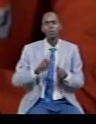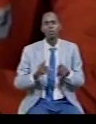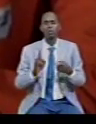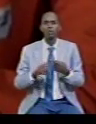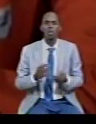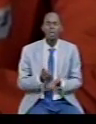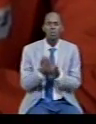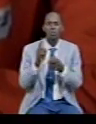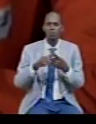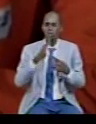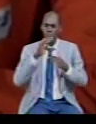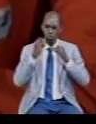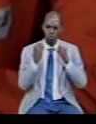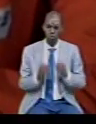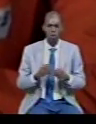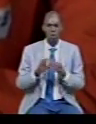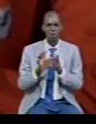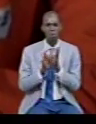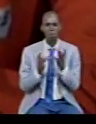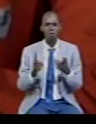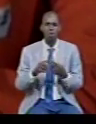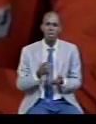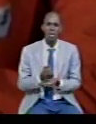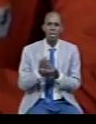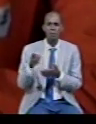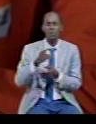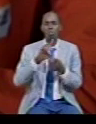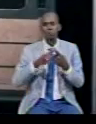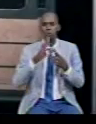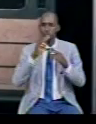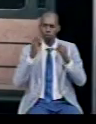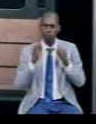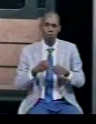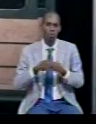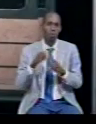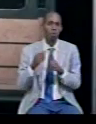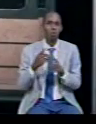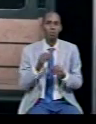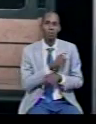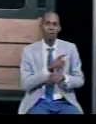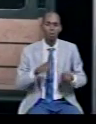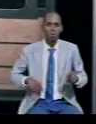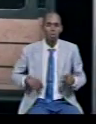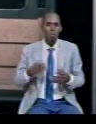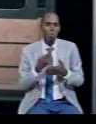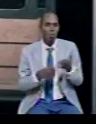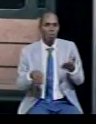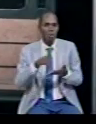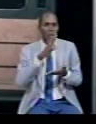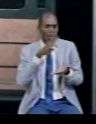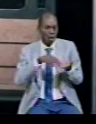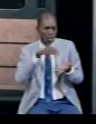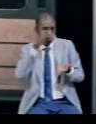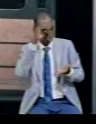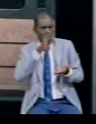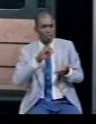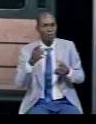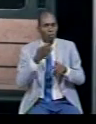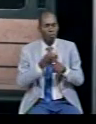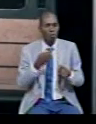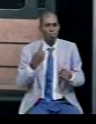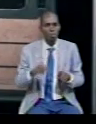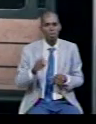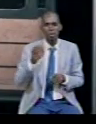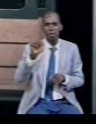them rooted in the word of God. And they know that actually what we're hearing from these audio tapes or CD or DVD